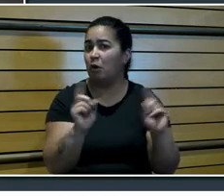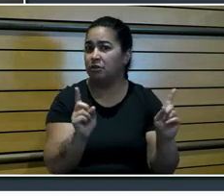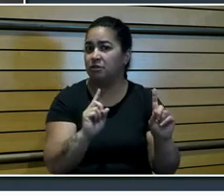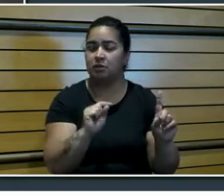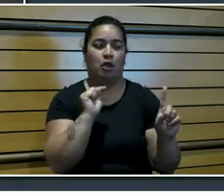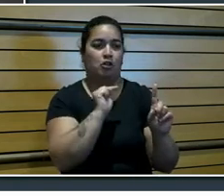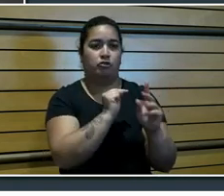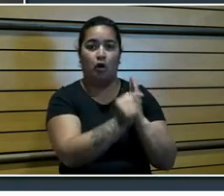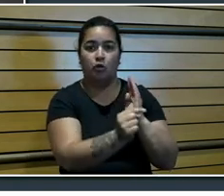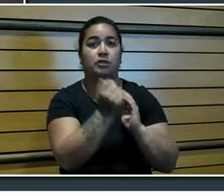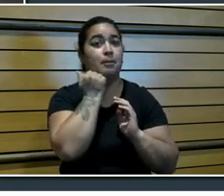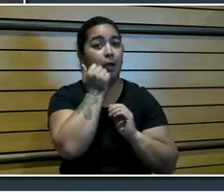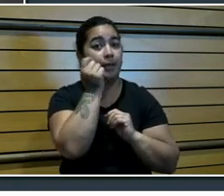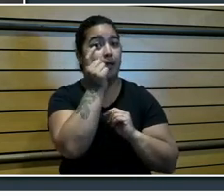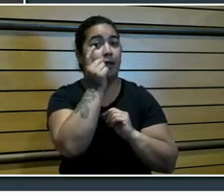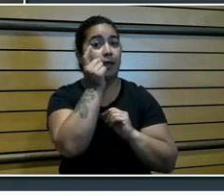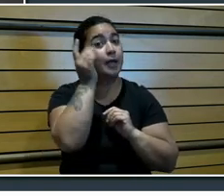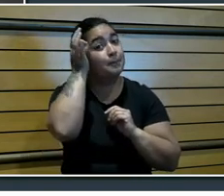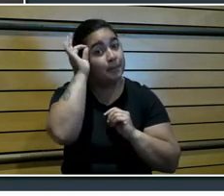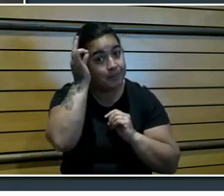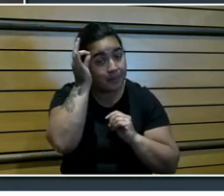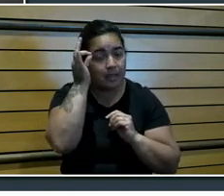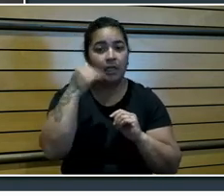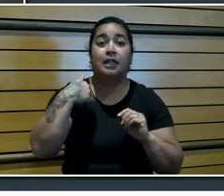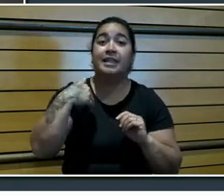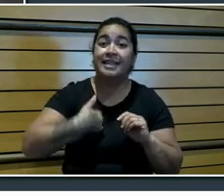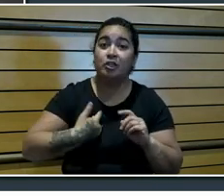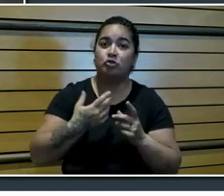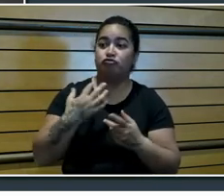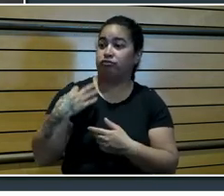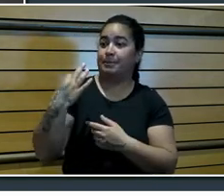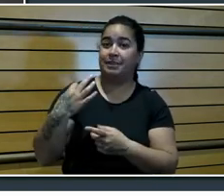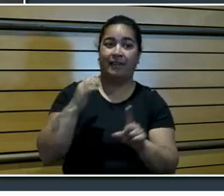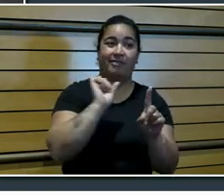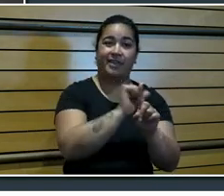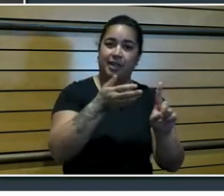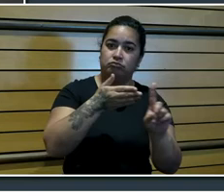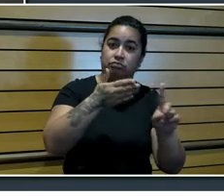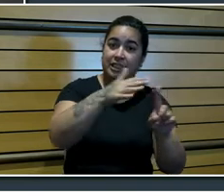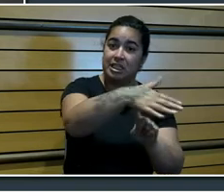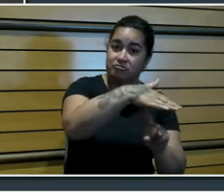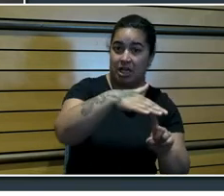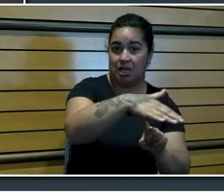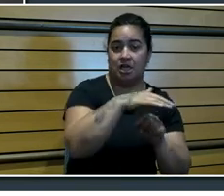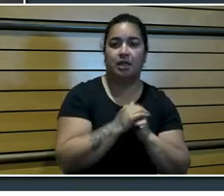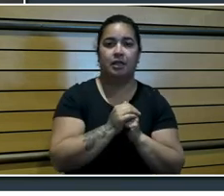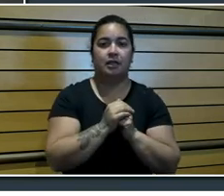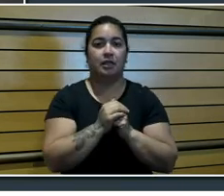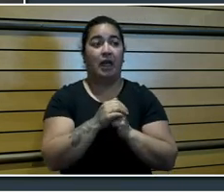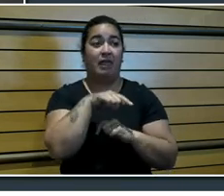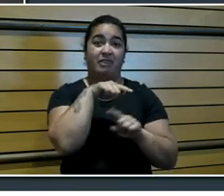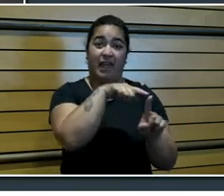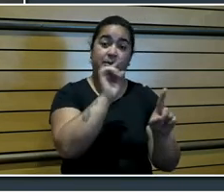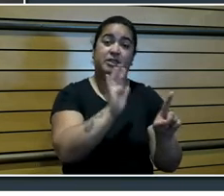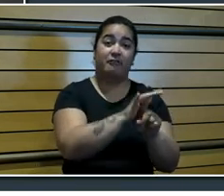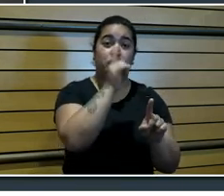the area they were elected to represent. That means even though they may have some views due to their Māori heritage